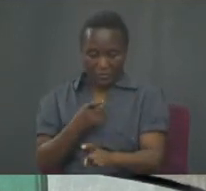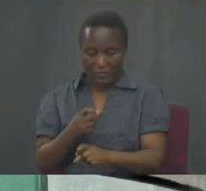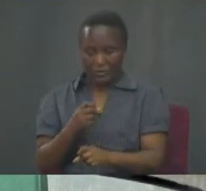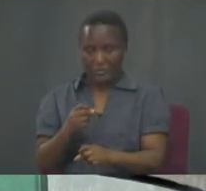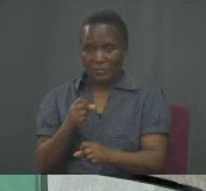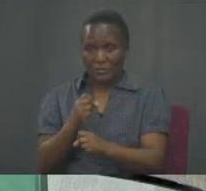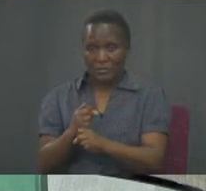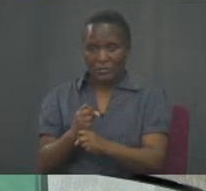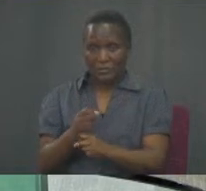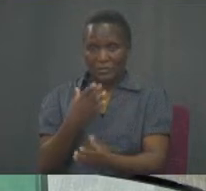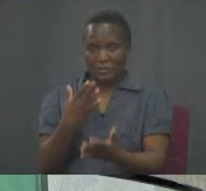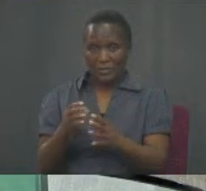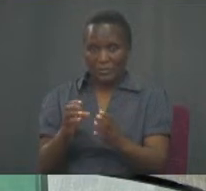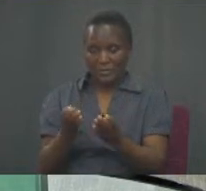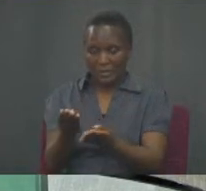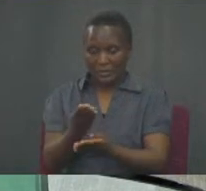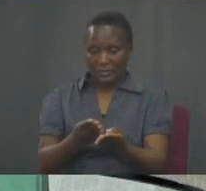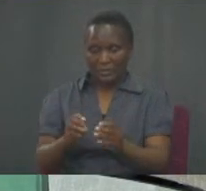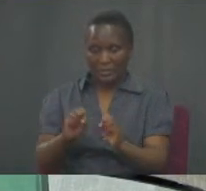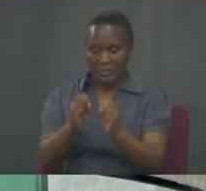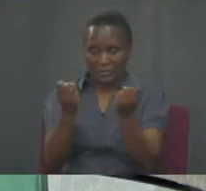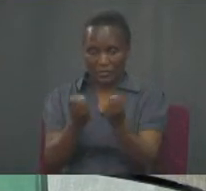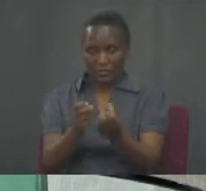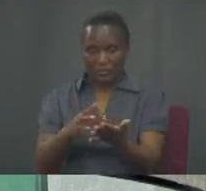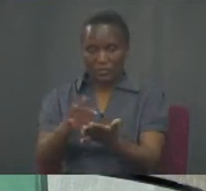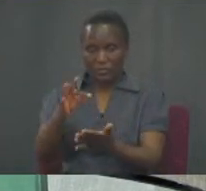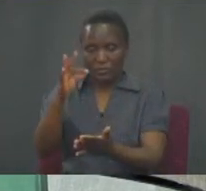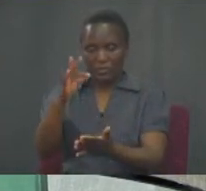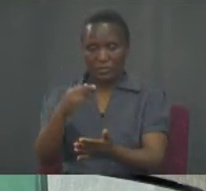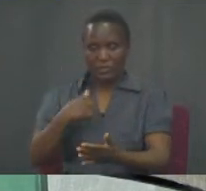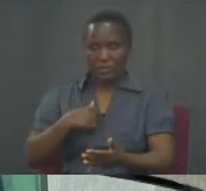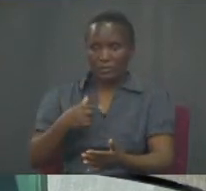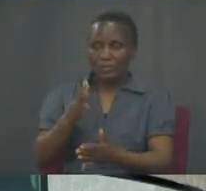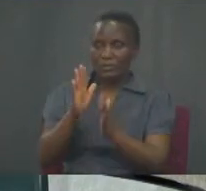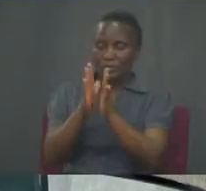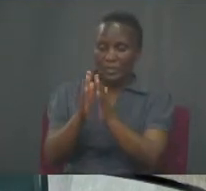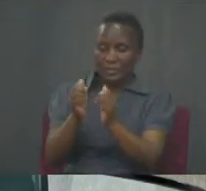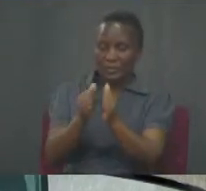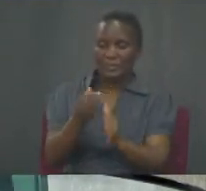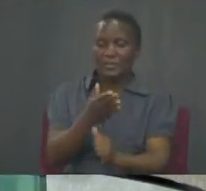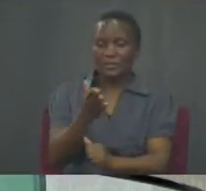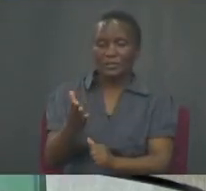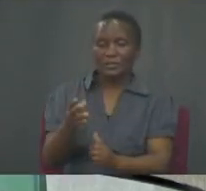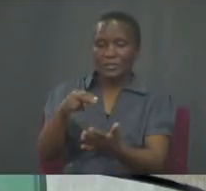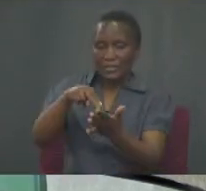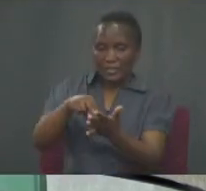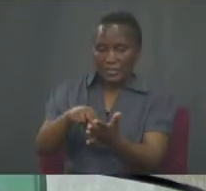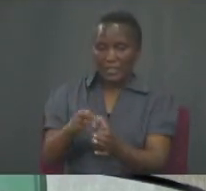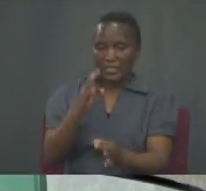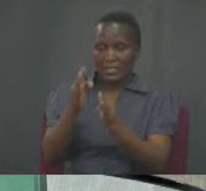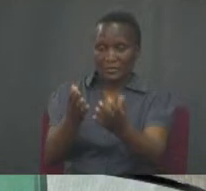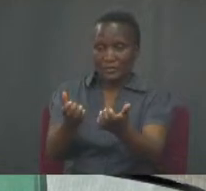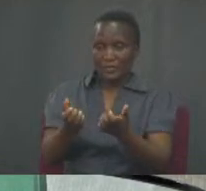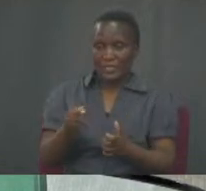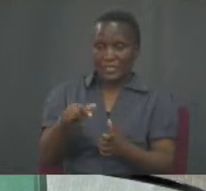could be spiritual. I want to pray with you. You rise to your feet if you need this special prayer.